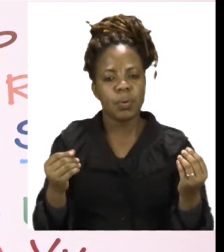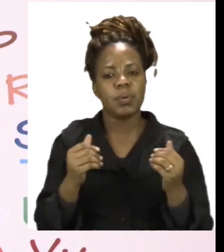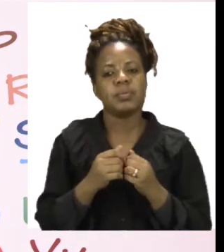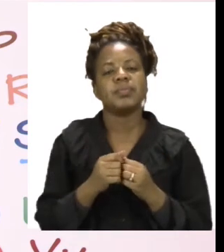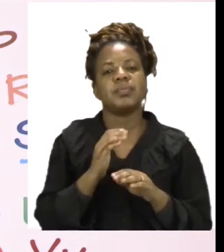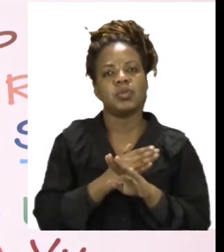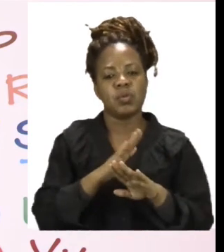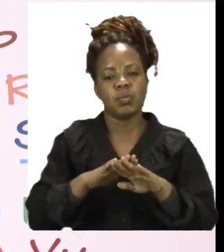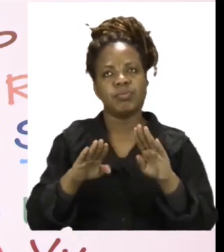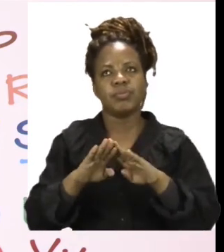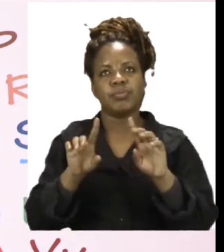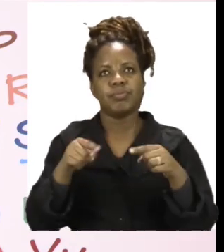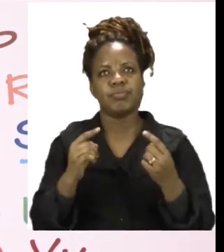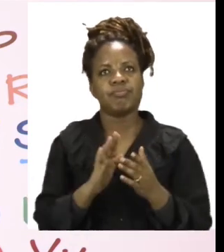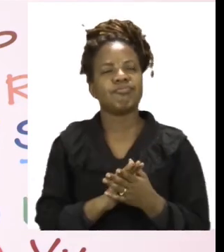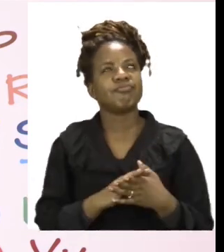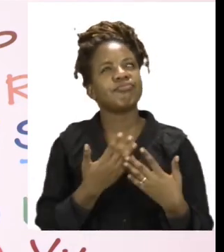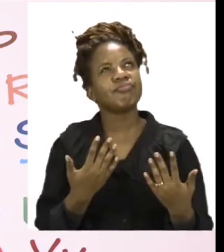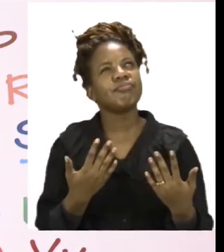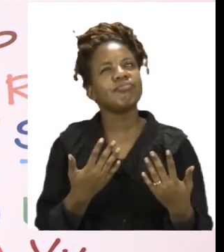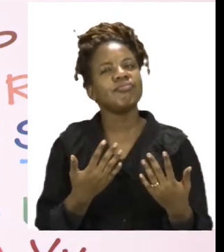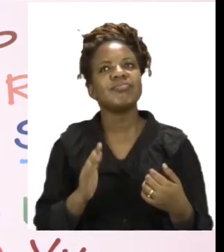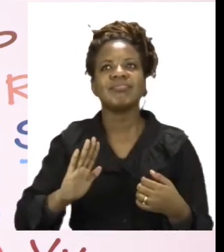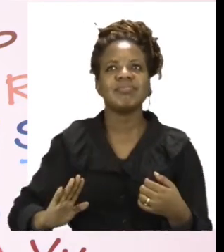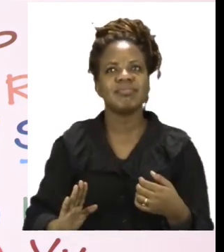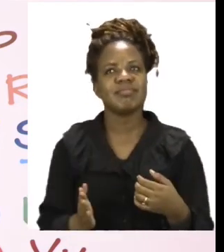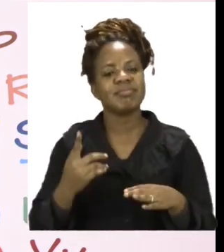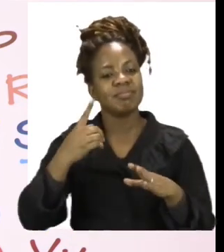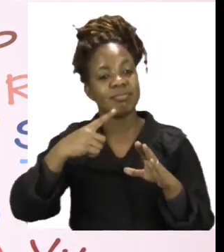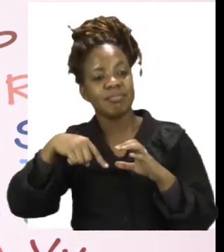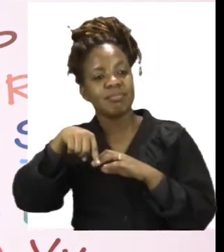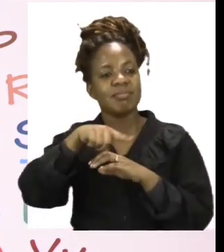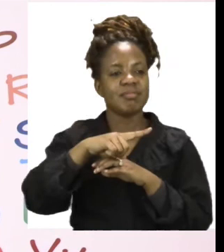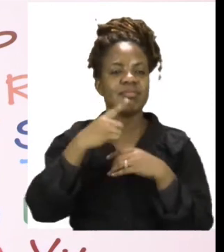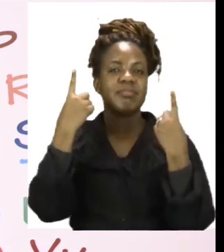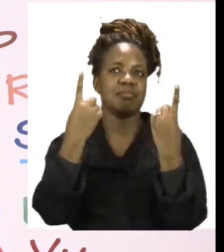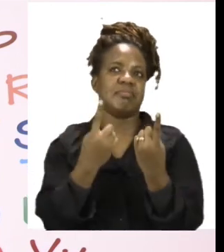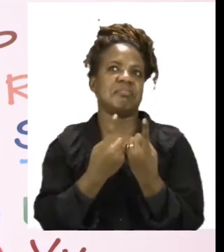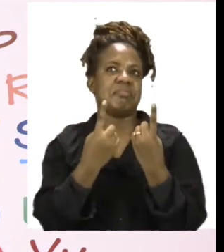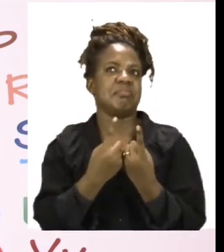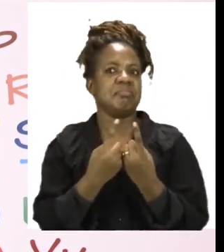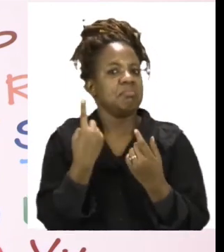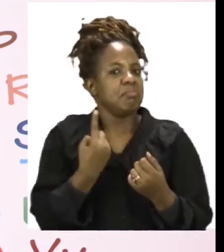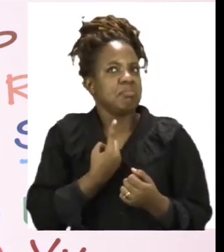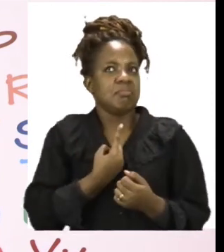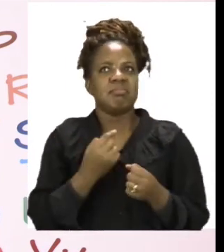though, I want to go outside and play, but I can't do that alone. Is Zoshi